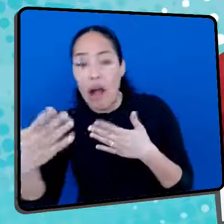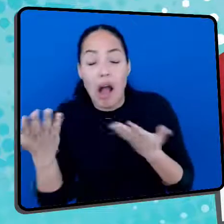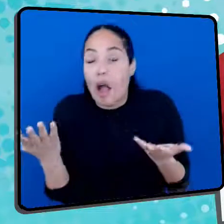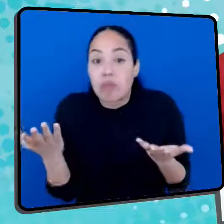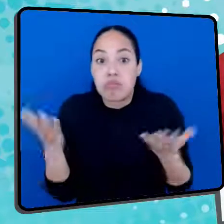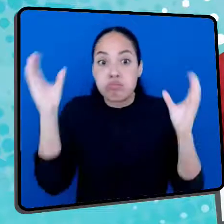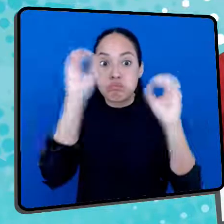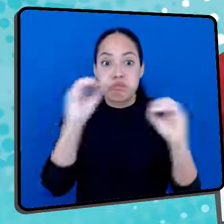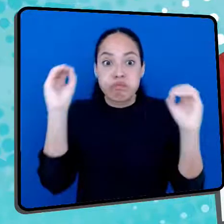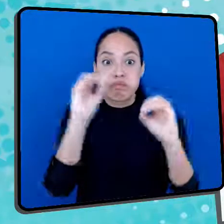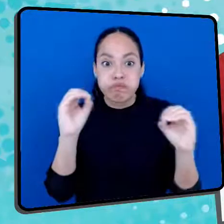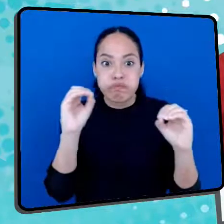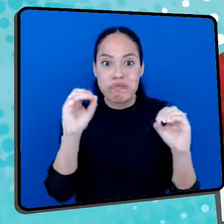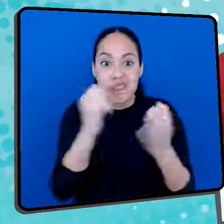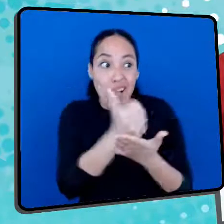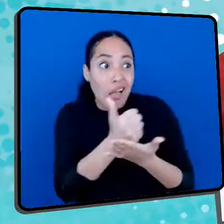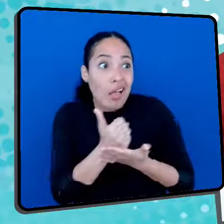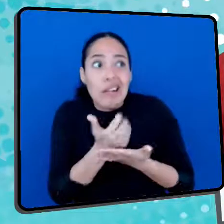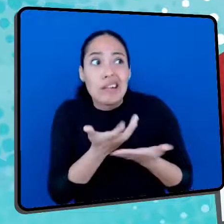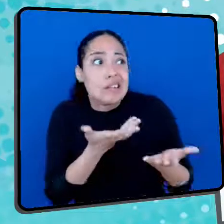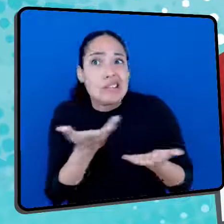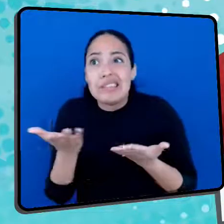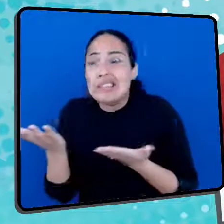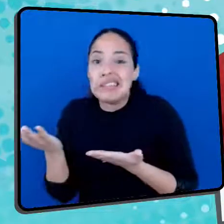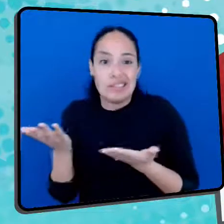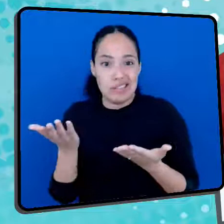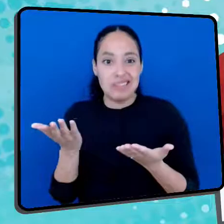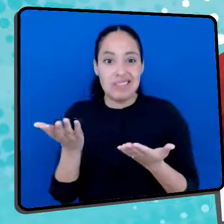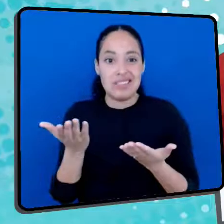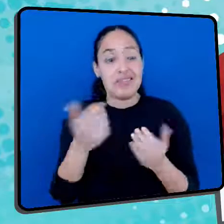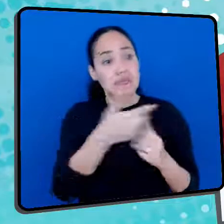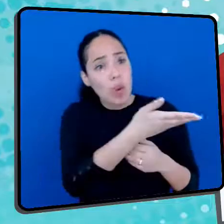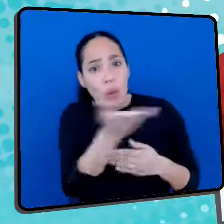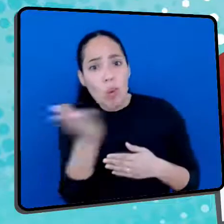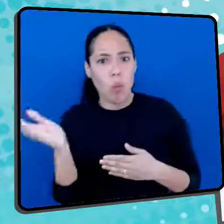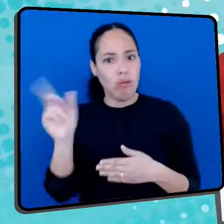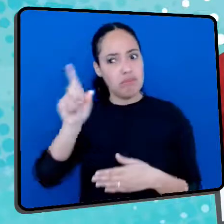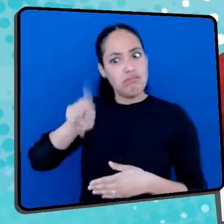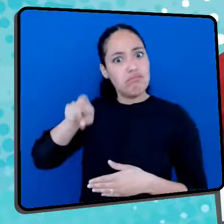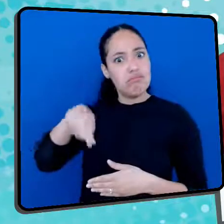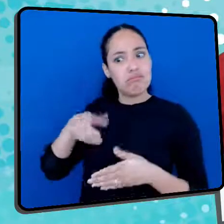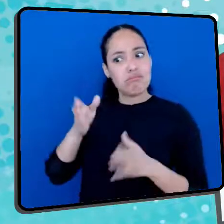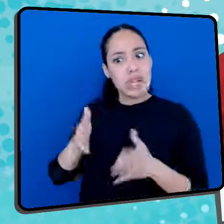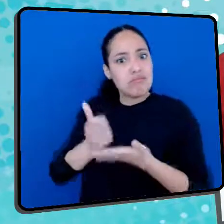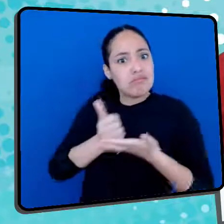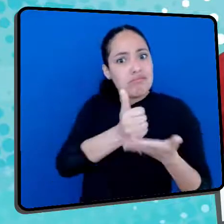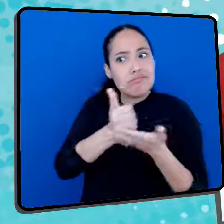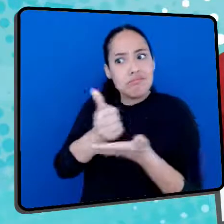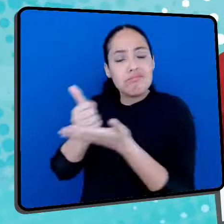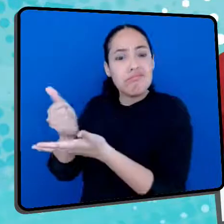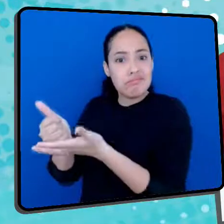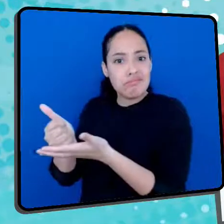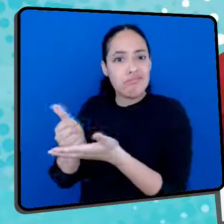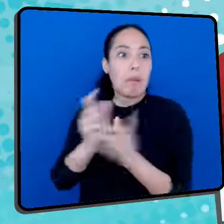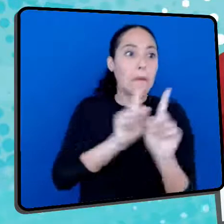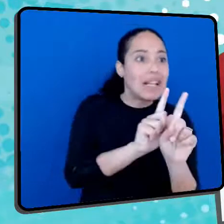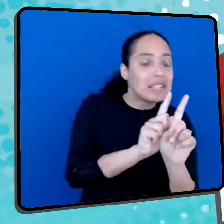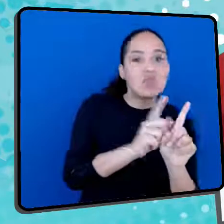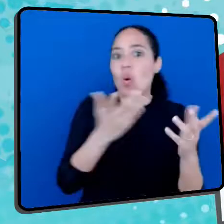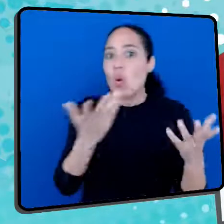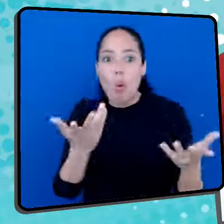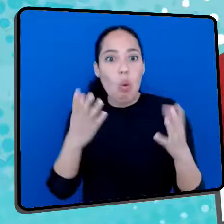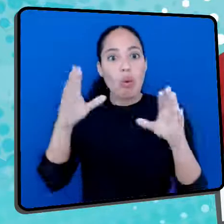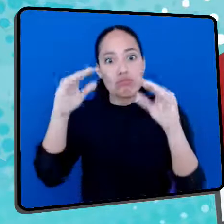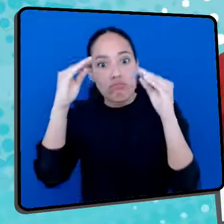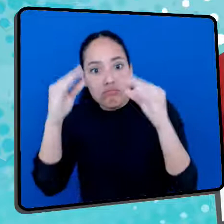Some people need some mentors. Some people are okay with just going on courses or whatever. For me, it was really, really good that I